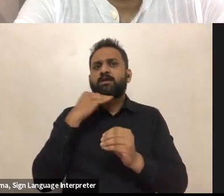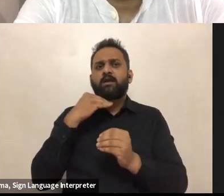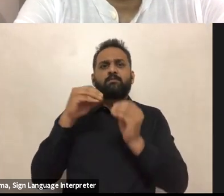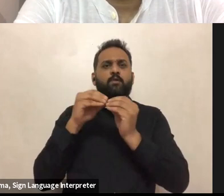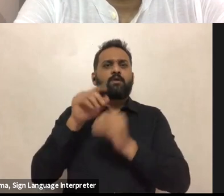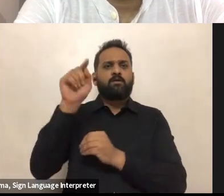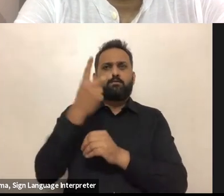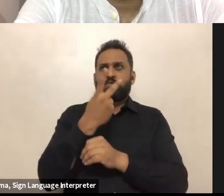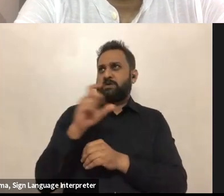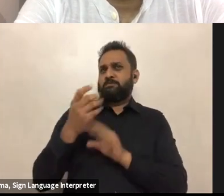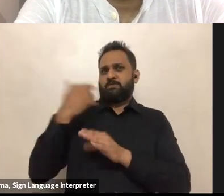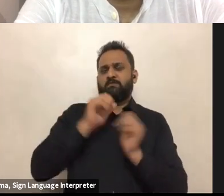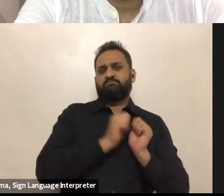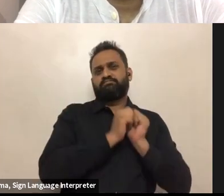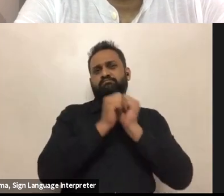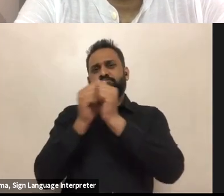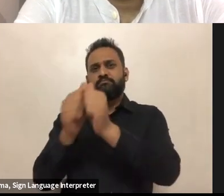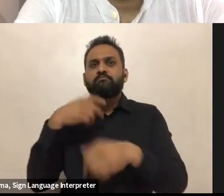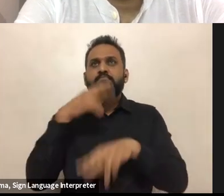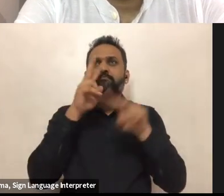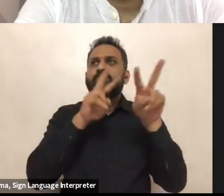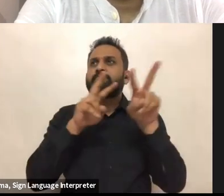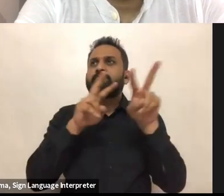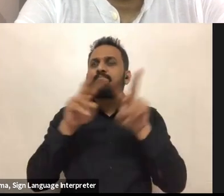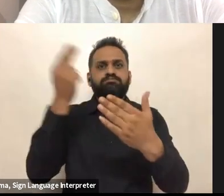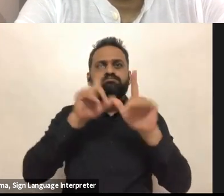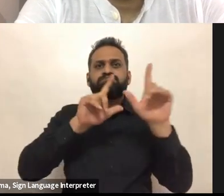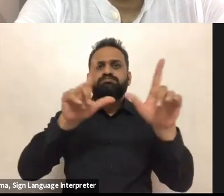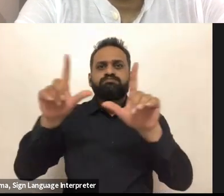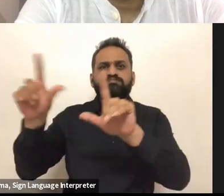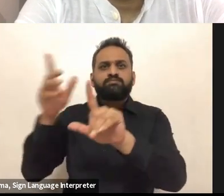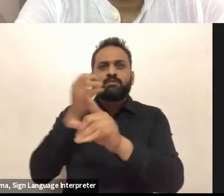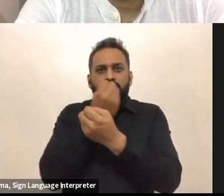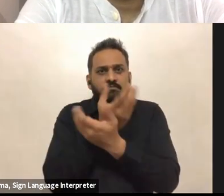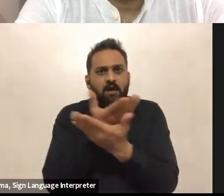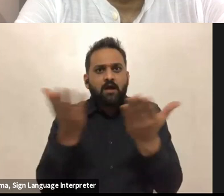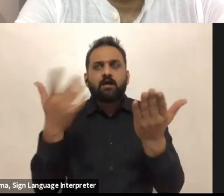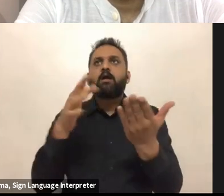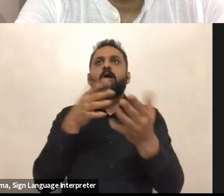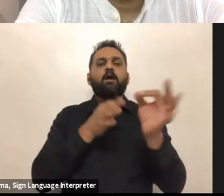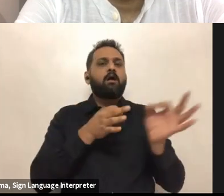it's painted there very beautifully, and it kind of makes the park what it is. And so